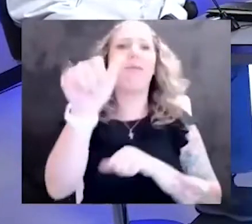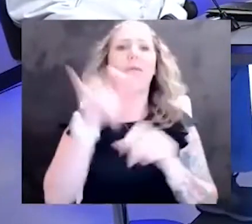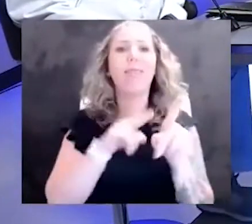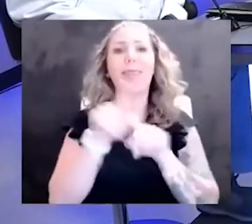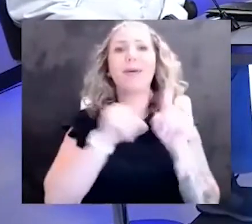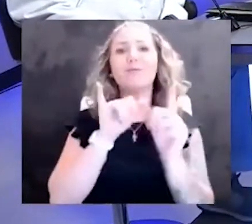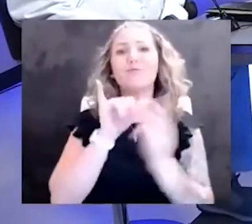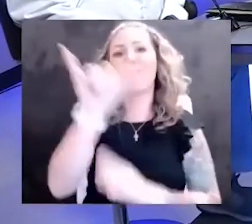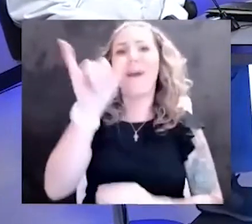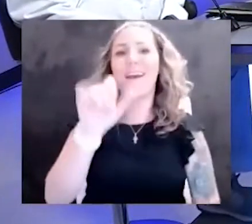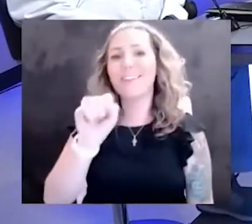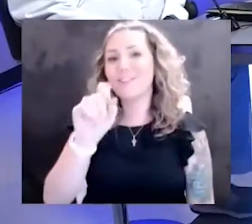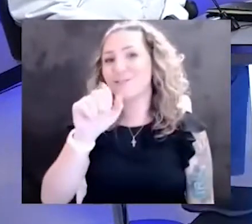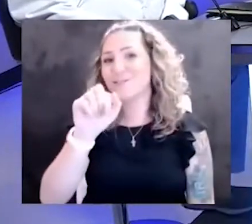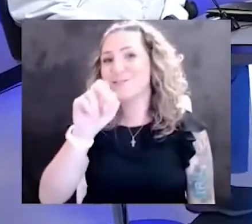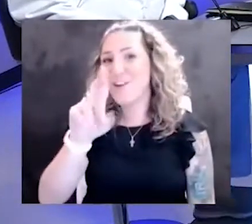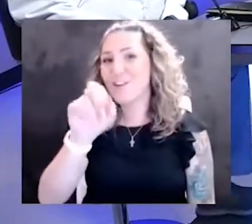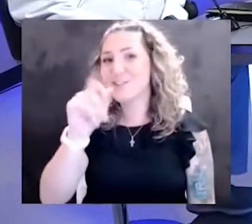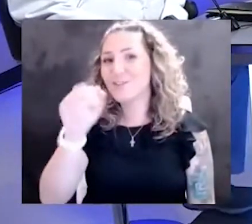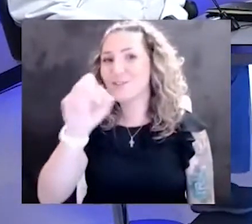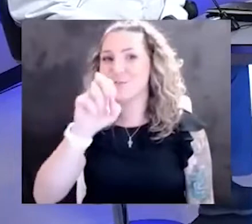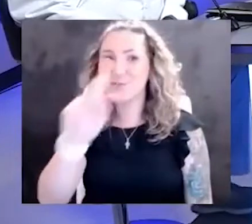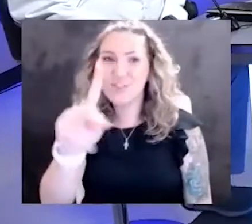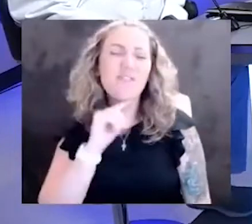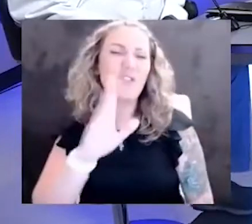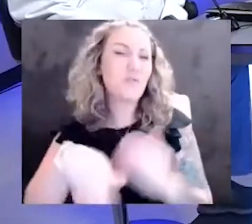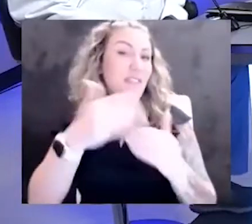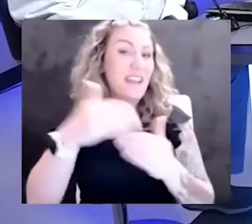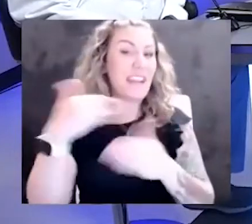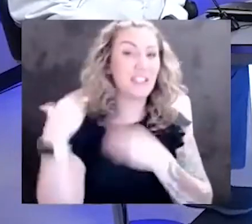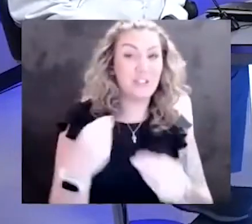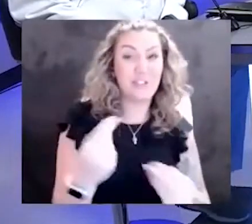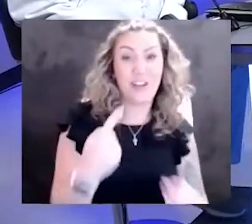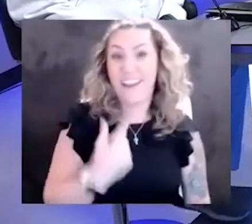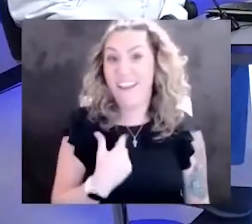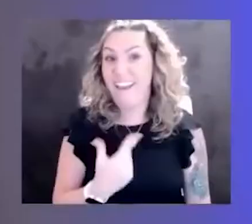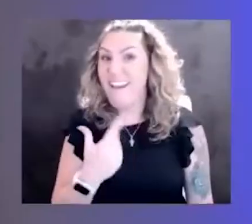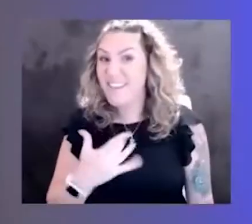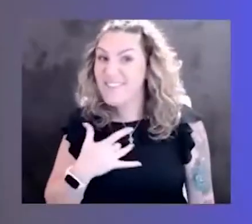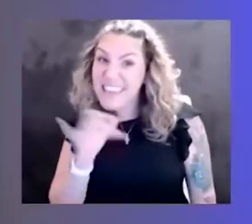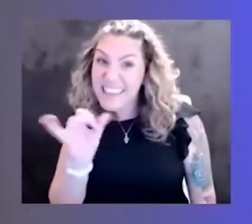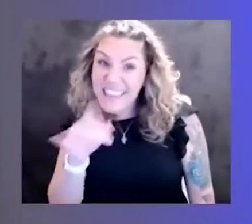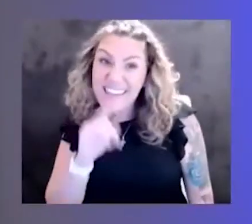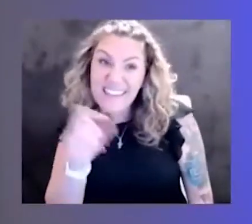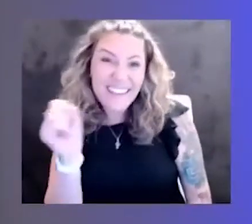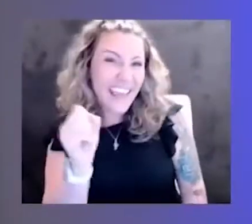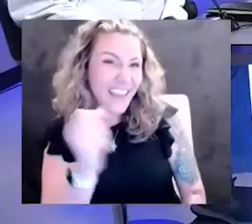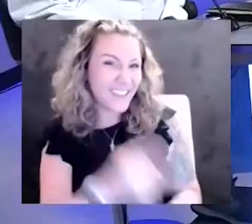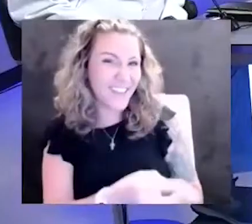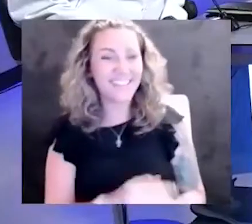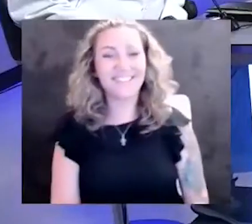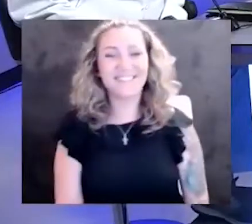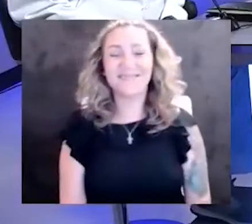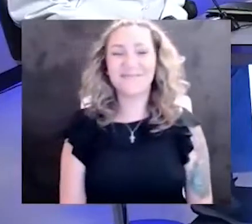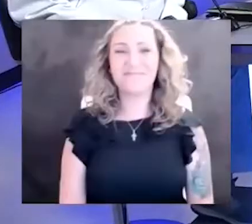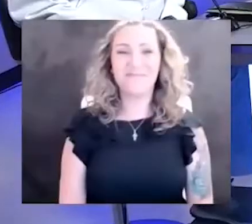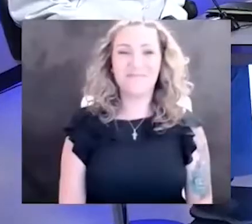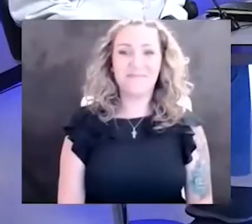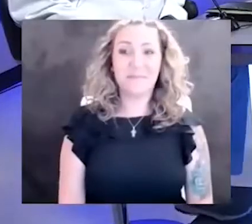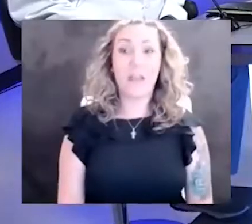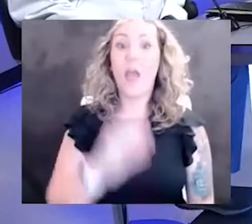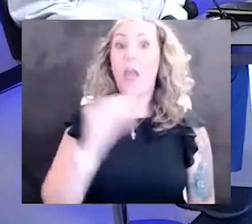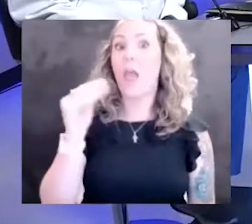fun, right? You're more of a next-gen person, I sense already. Oh yeah, Yeah, that's yeah. right. So, And Discovery.